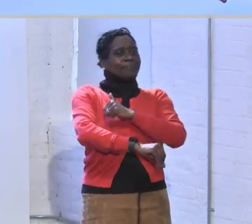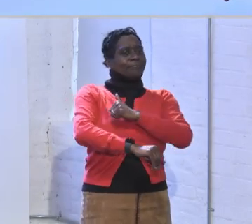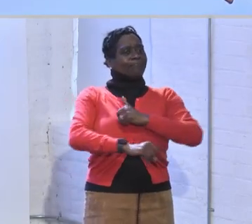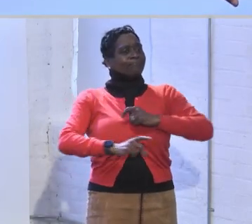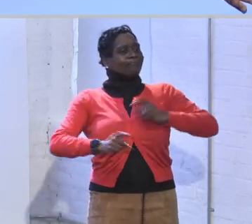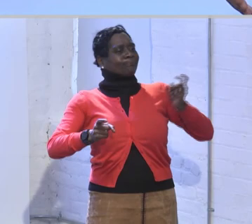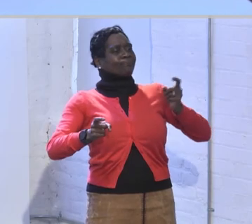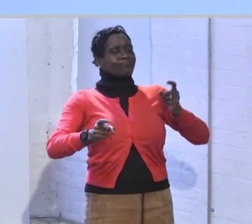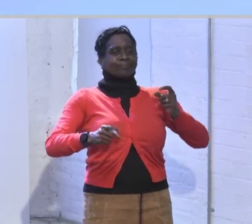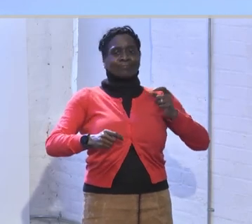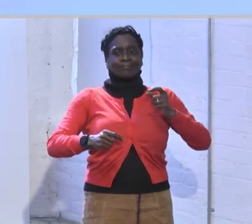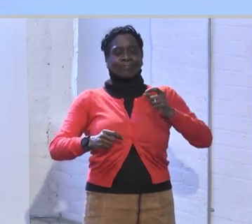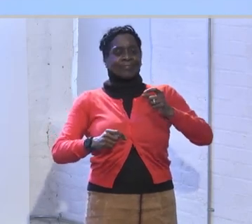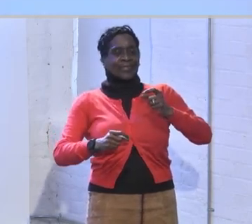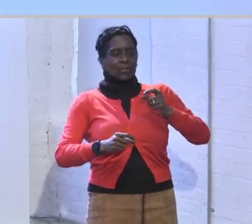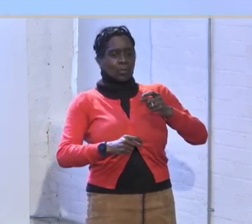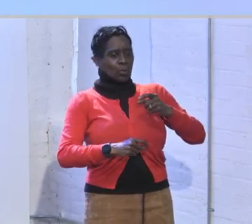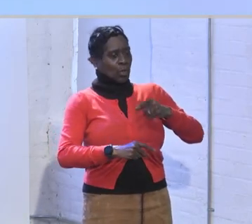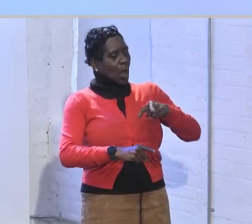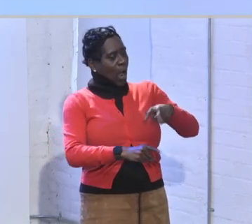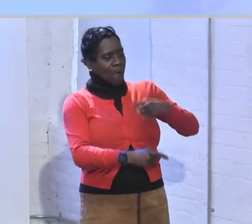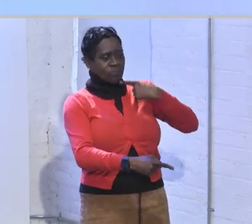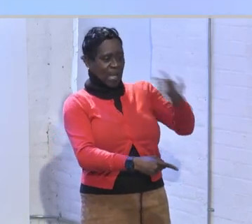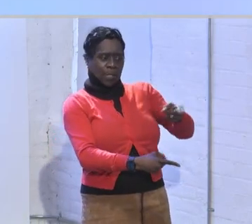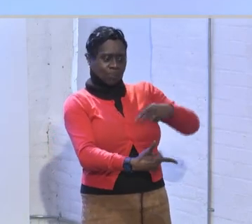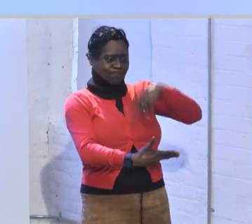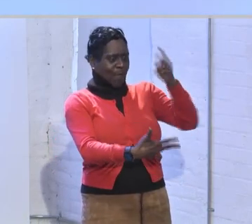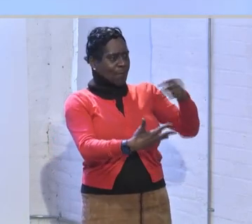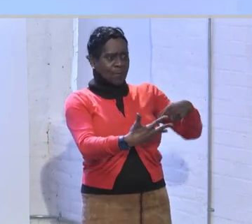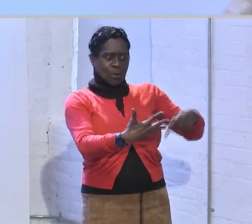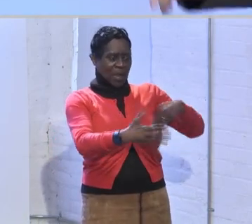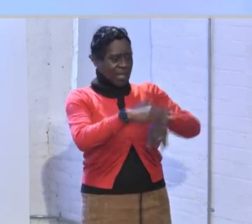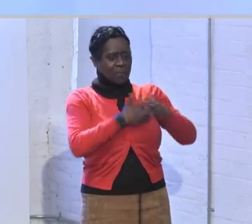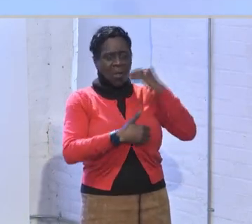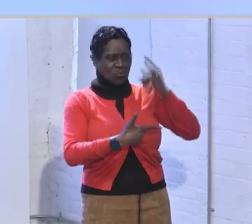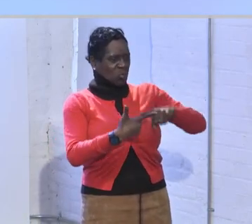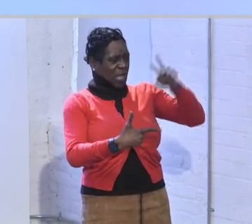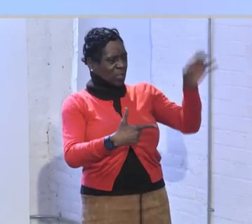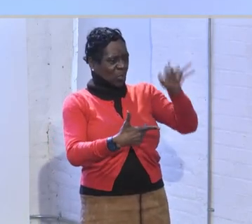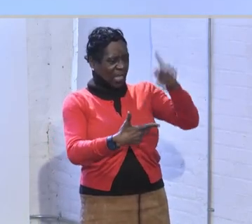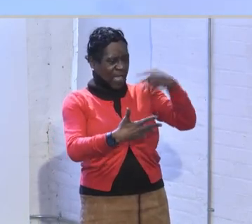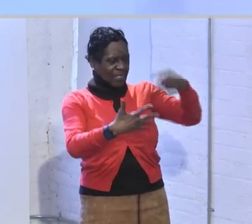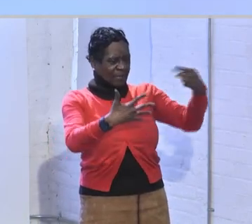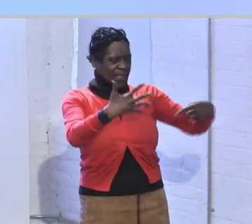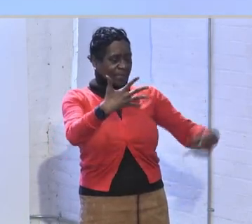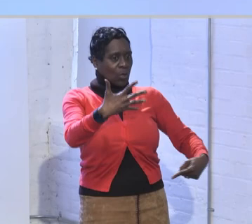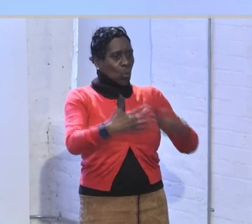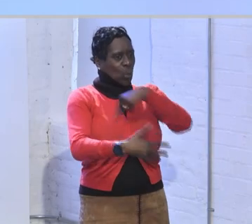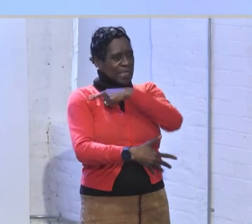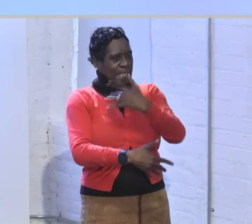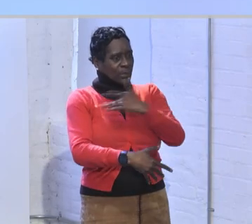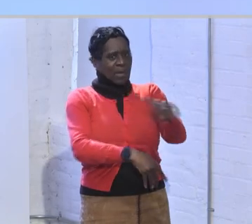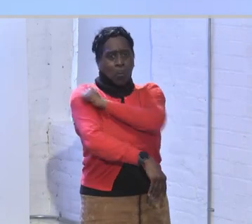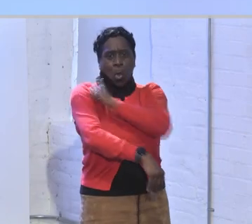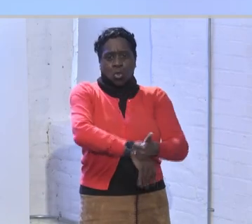authoritarian style, which says, I'm laying down the law. Nobody in my house is going to do that. And it's